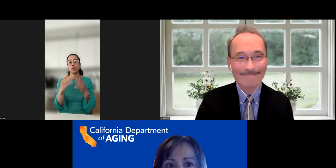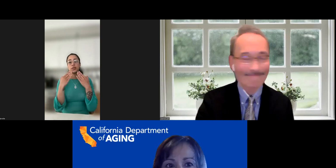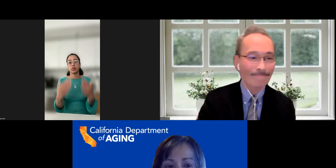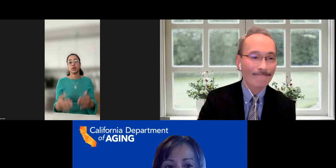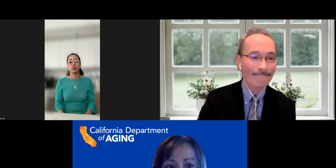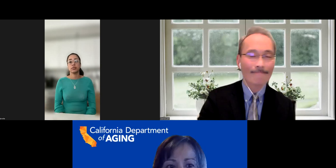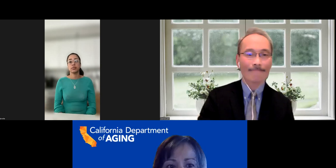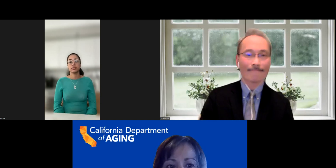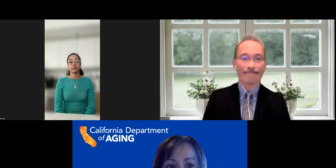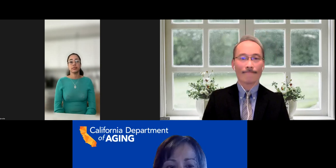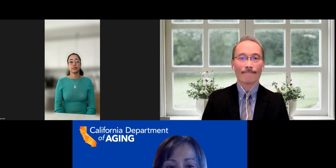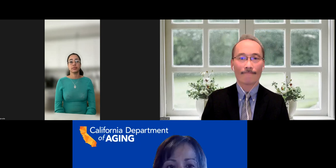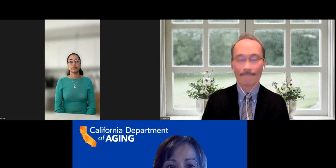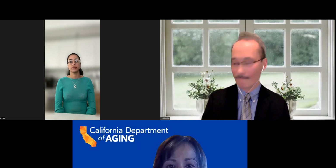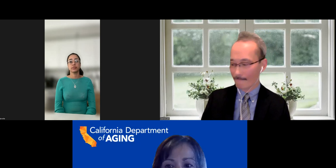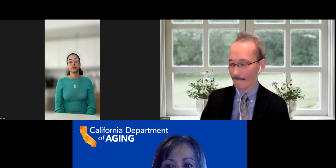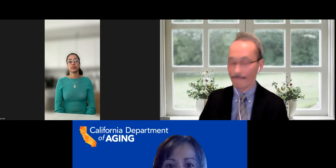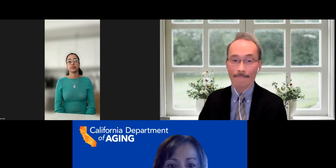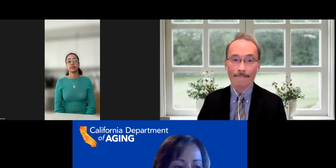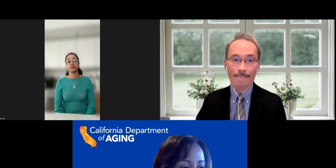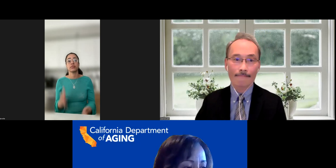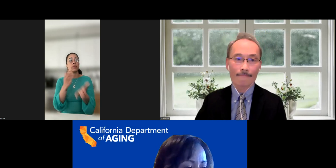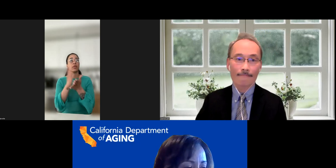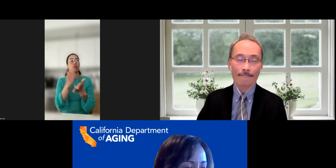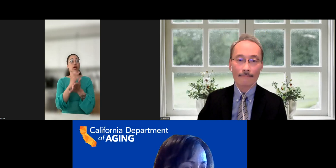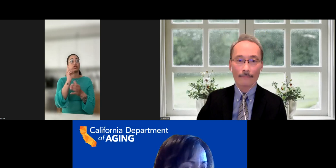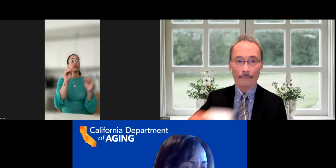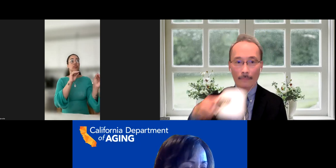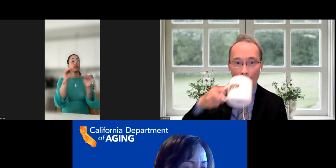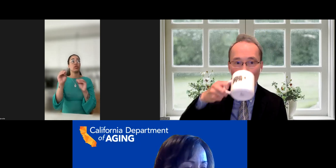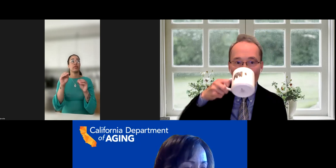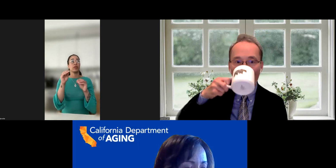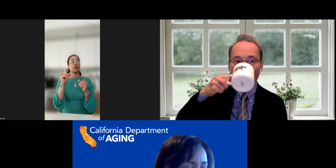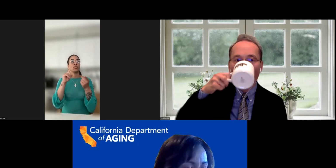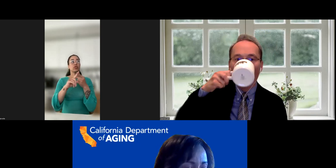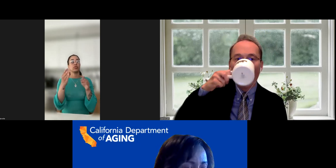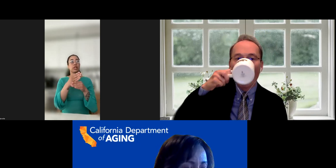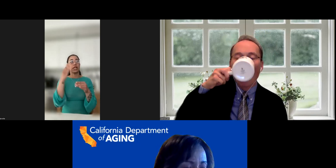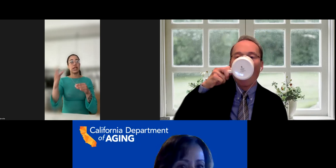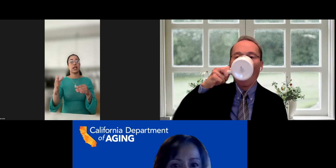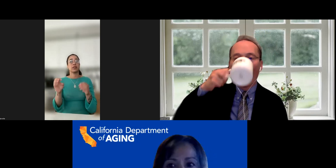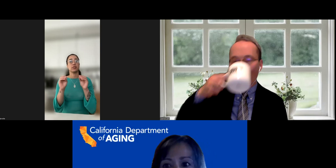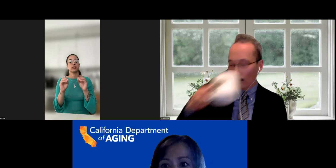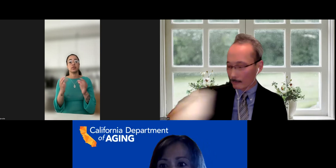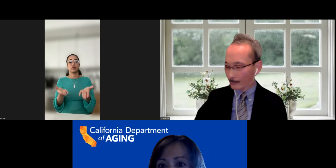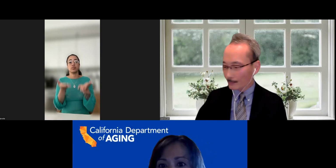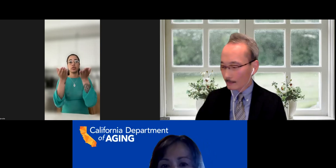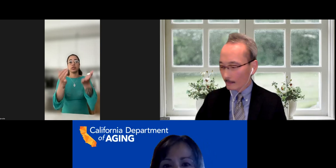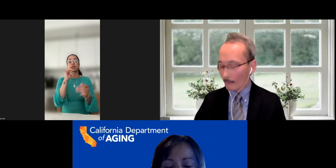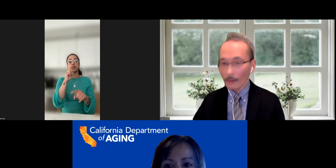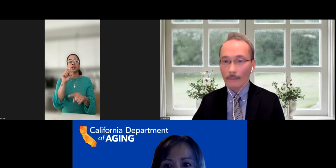welcome. All right, so moving to our next presenter is Sang